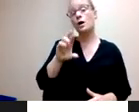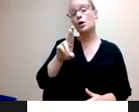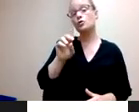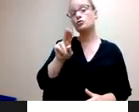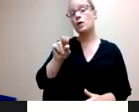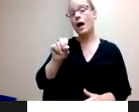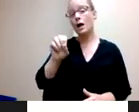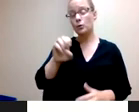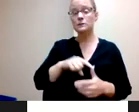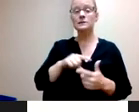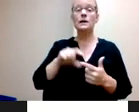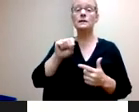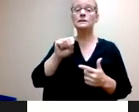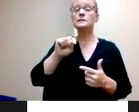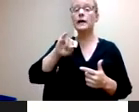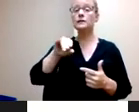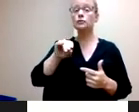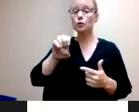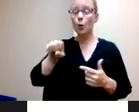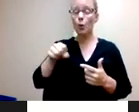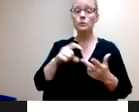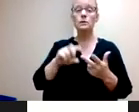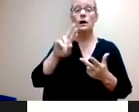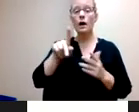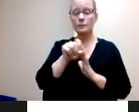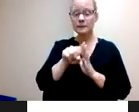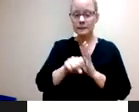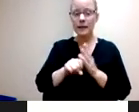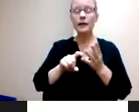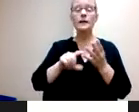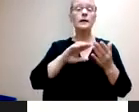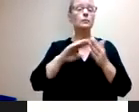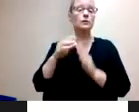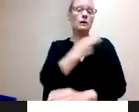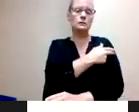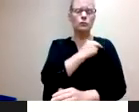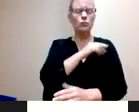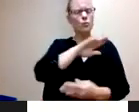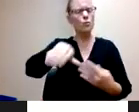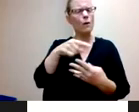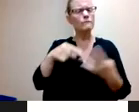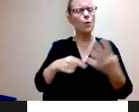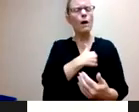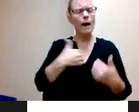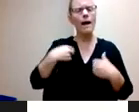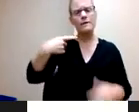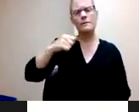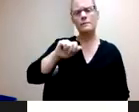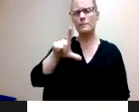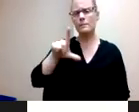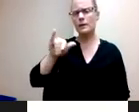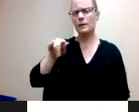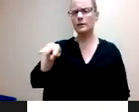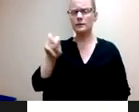St. Joseph's, Upstate, Community, all have palliative care services too, and to try to help. And Upstate